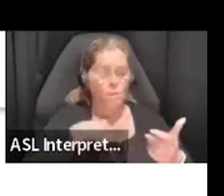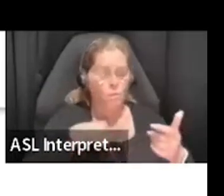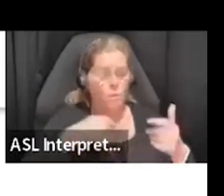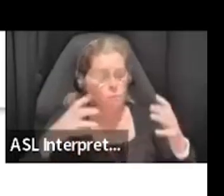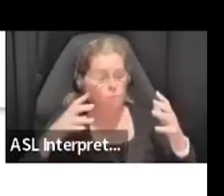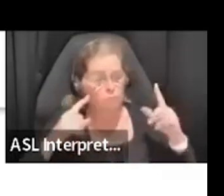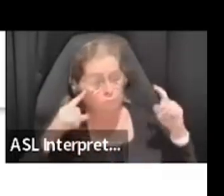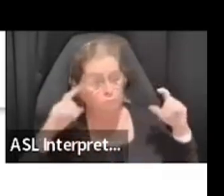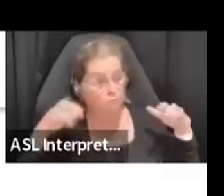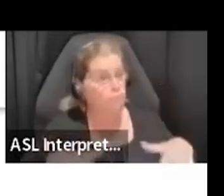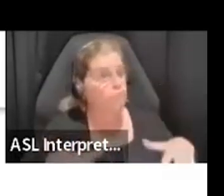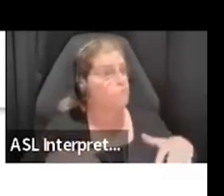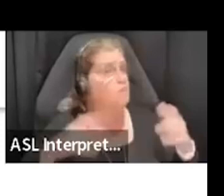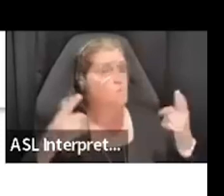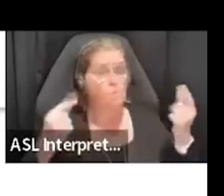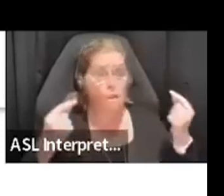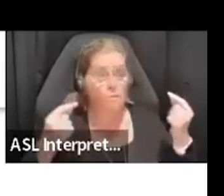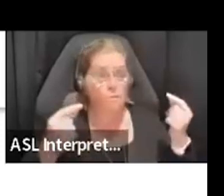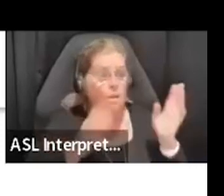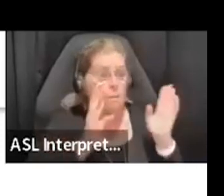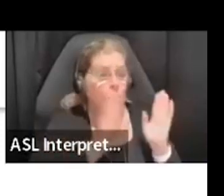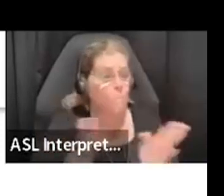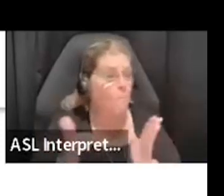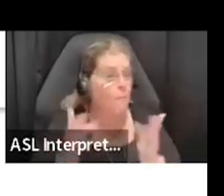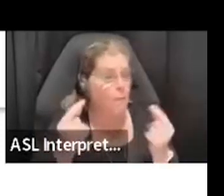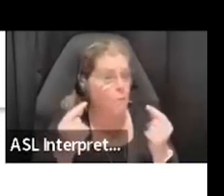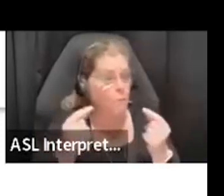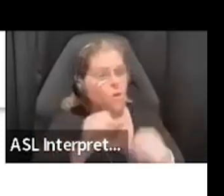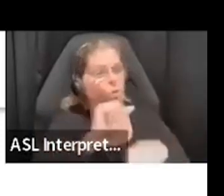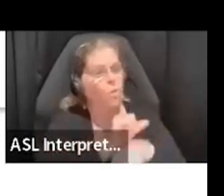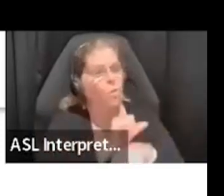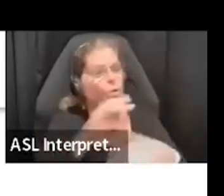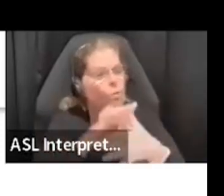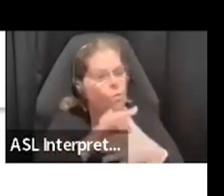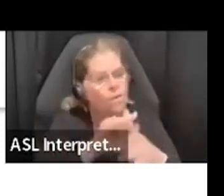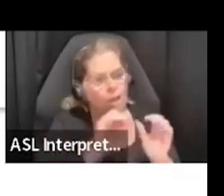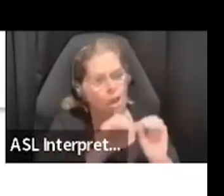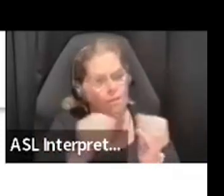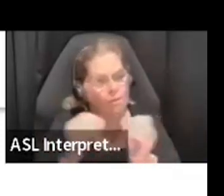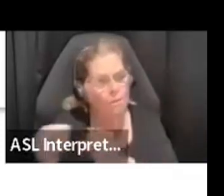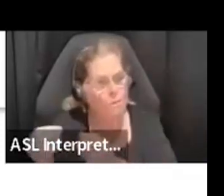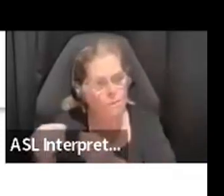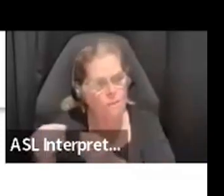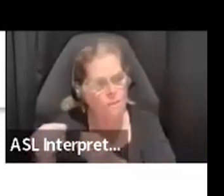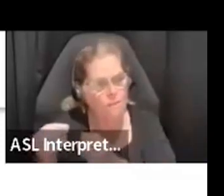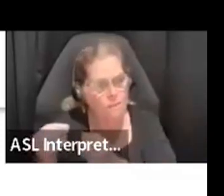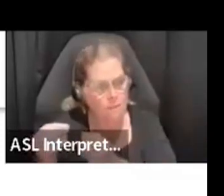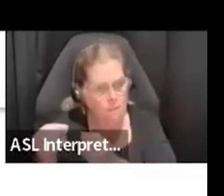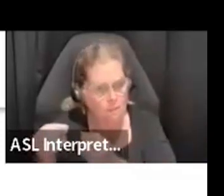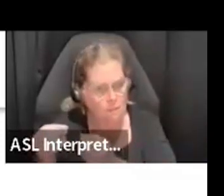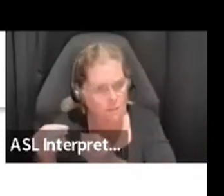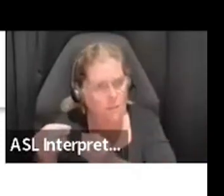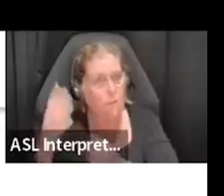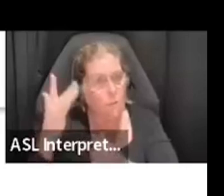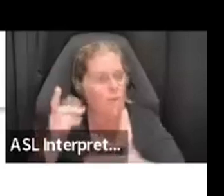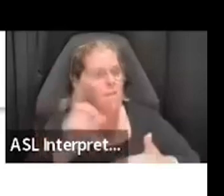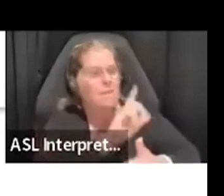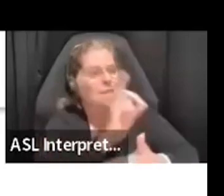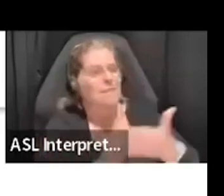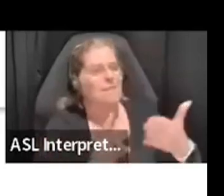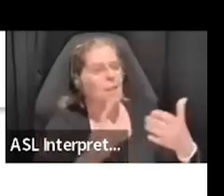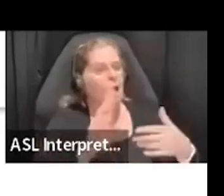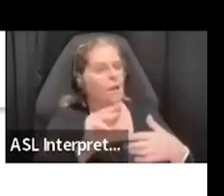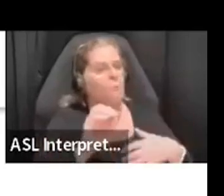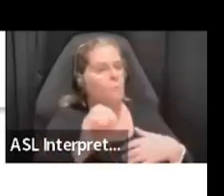in preparing for that, has been working with our content offices to design modules that